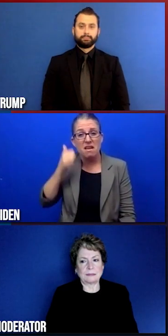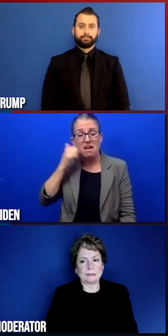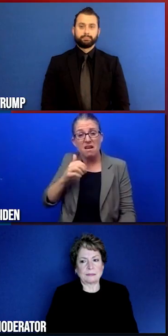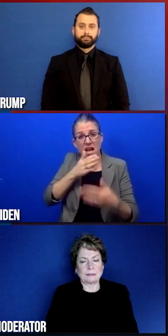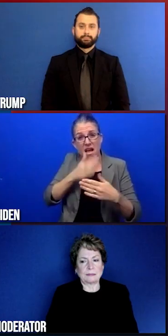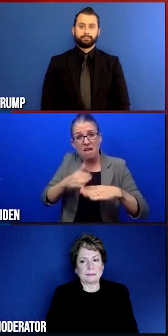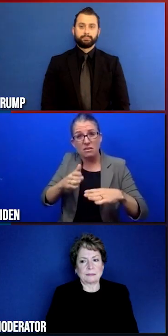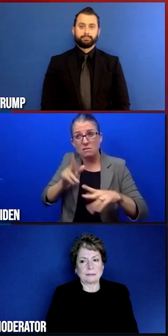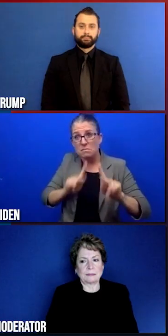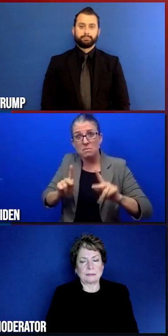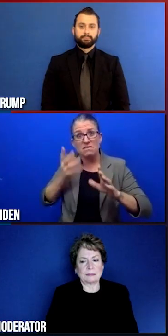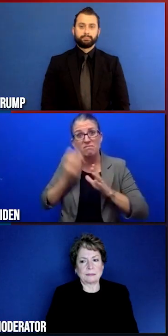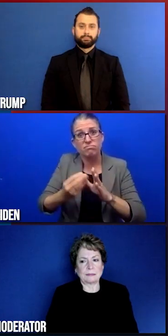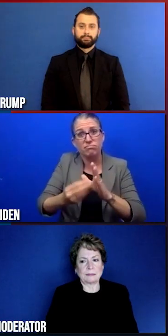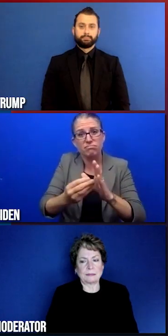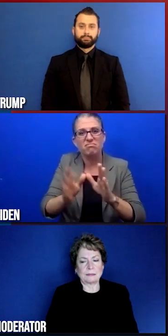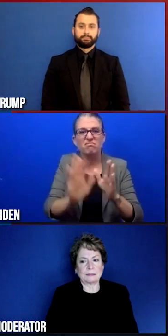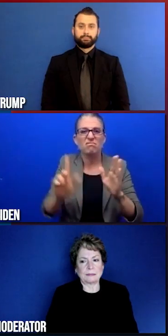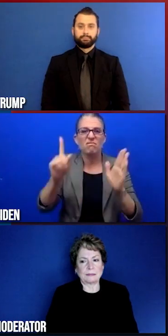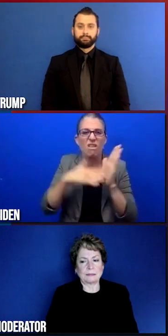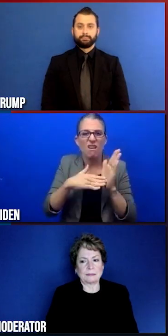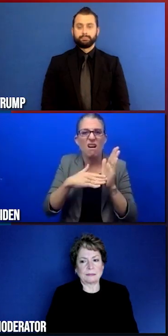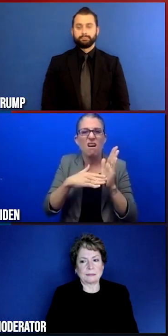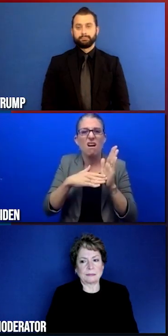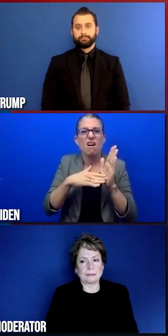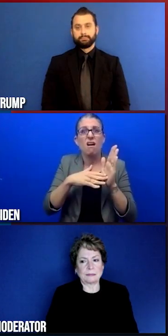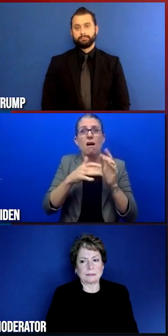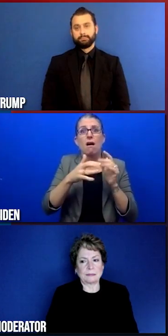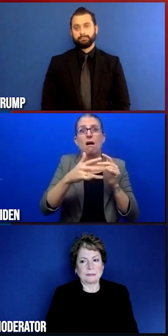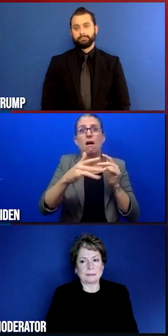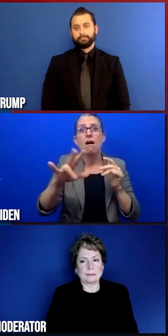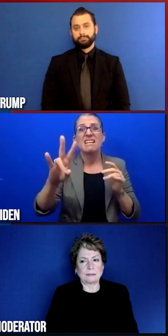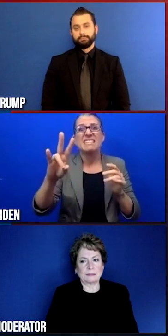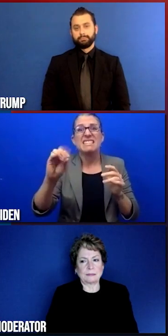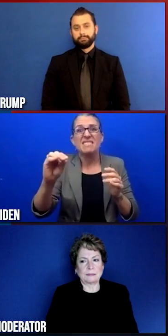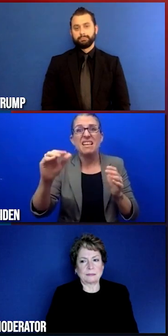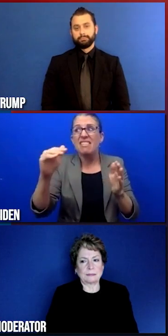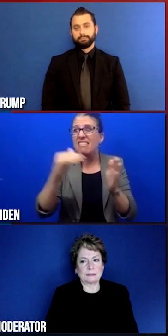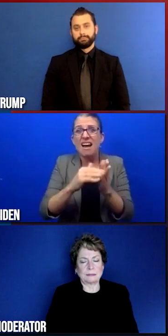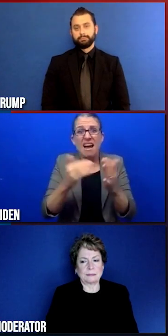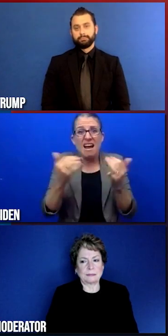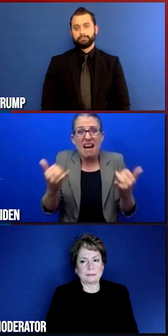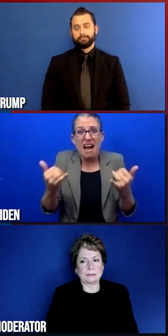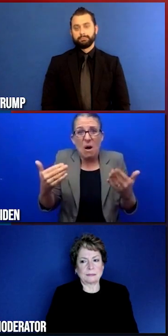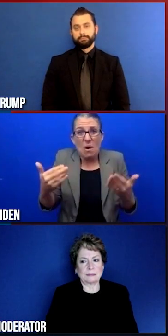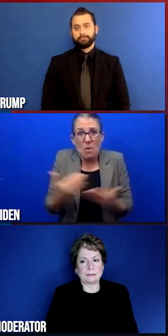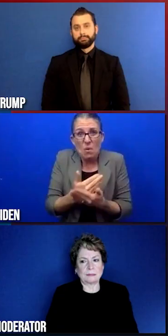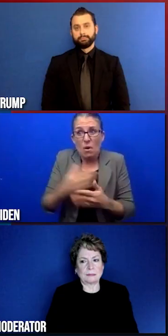day. Compared to what's going on in Europe, as the New England Medical